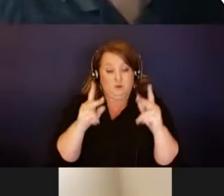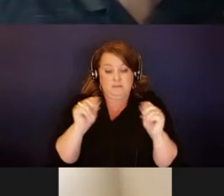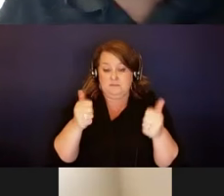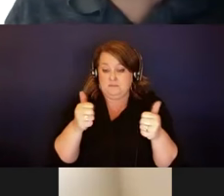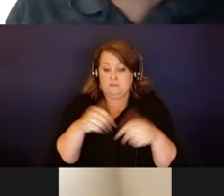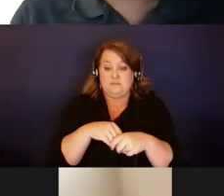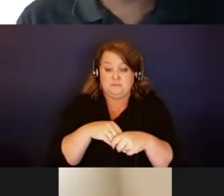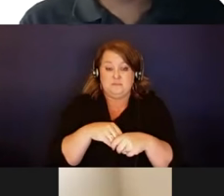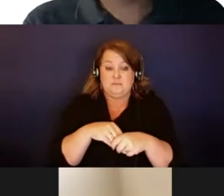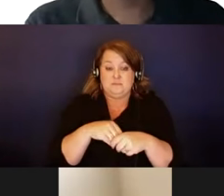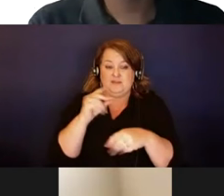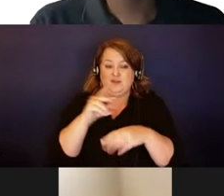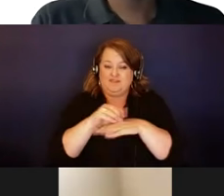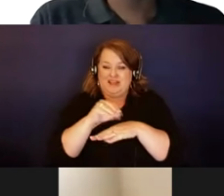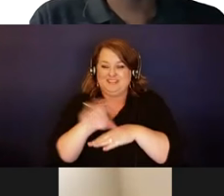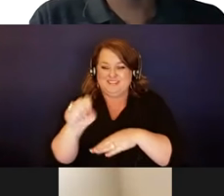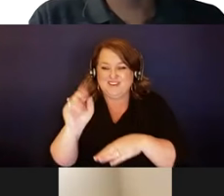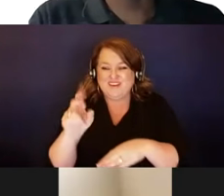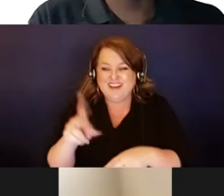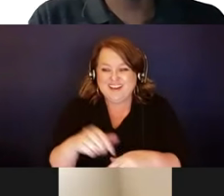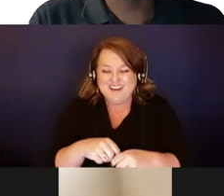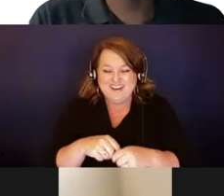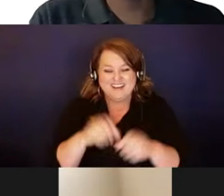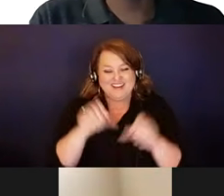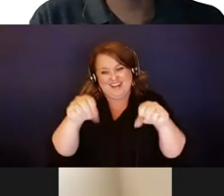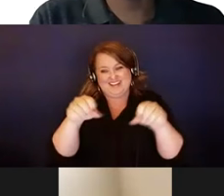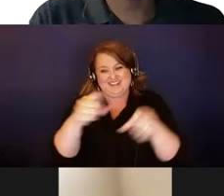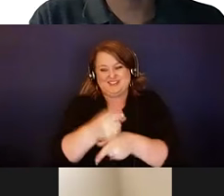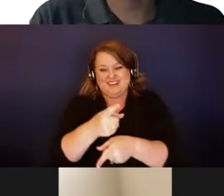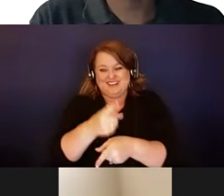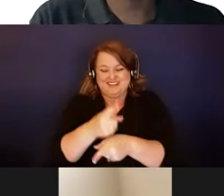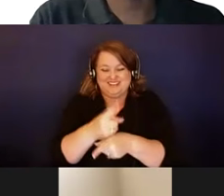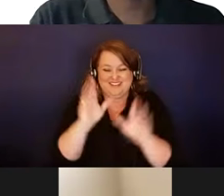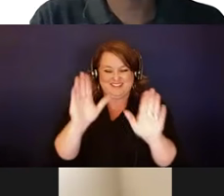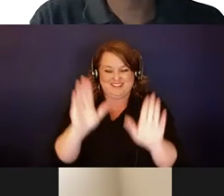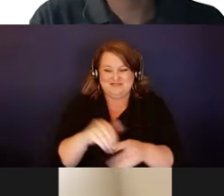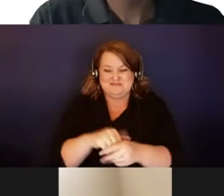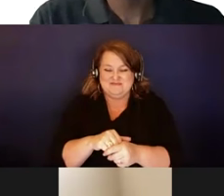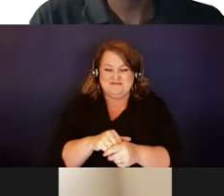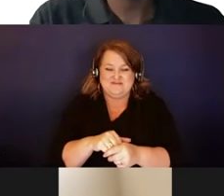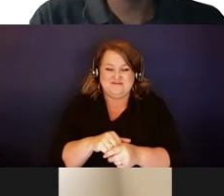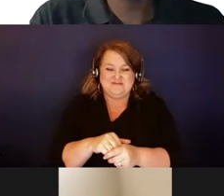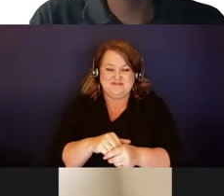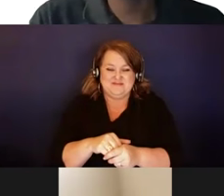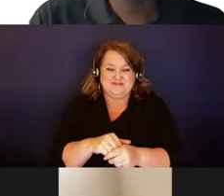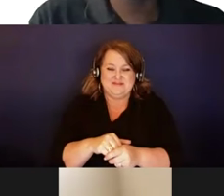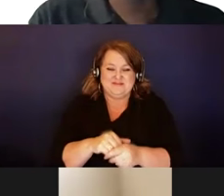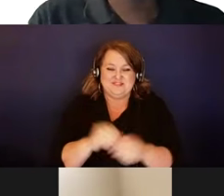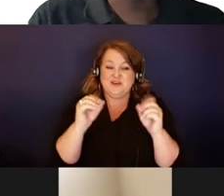advice. Okay. Oh, this is the one I wanted to ask. Yes, awesome. So,